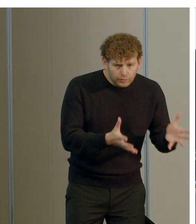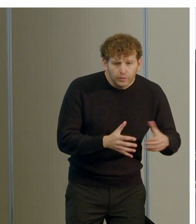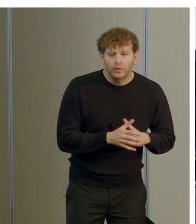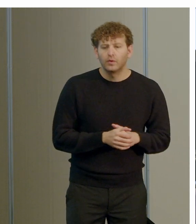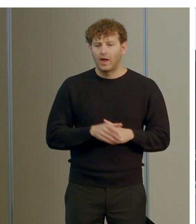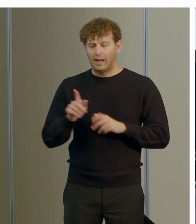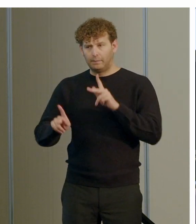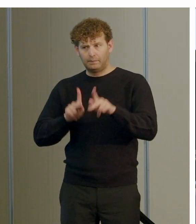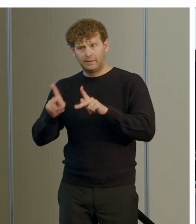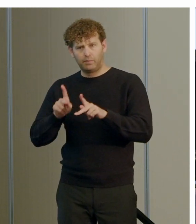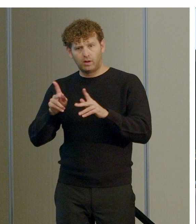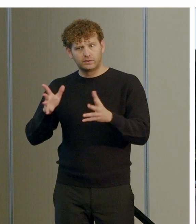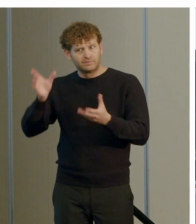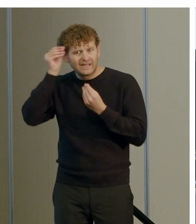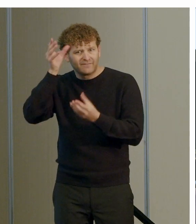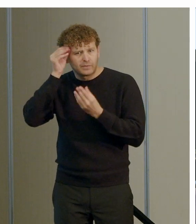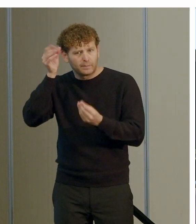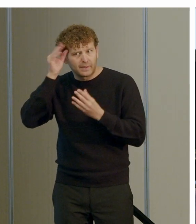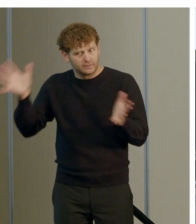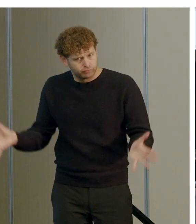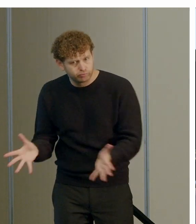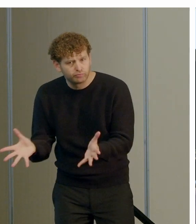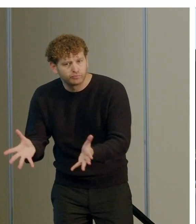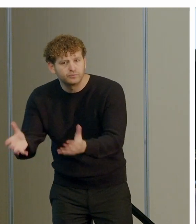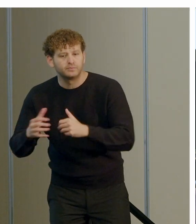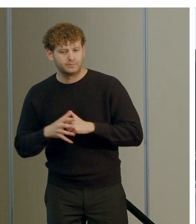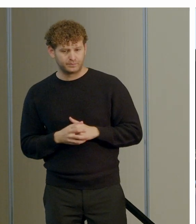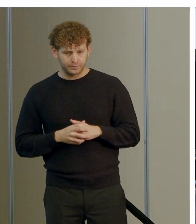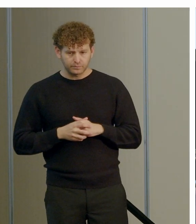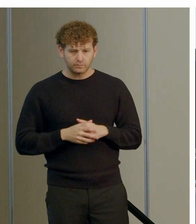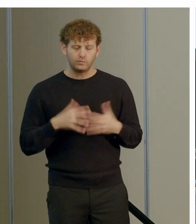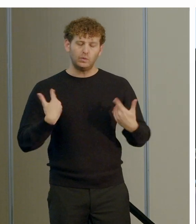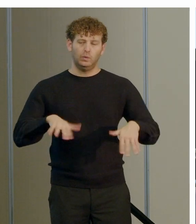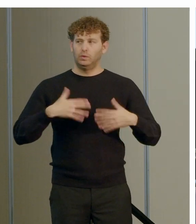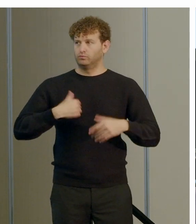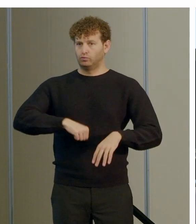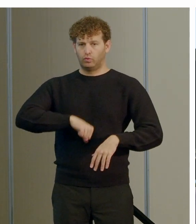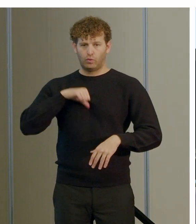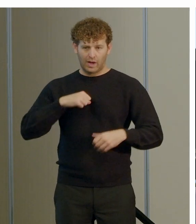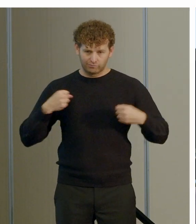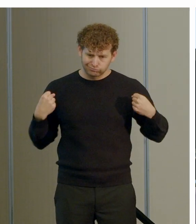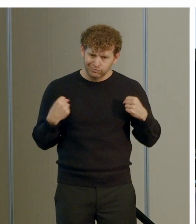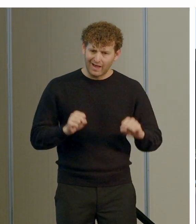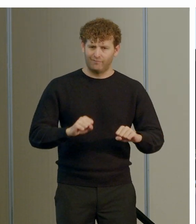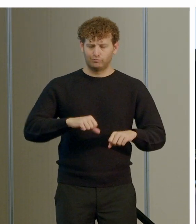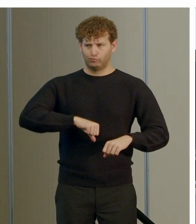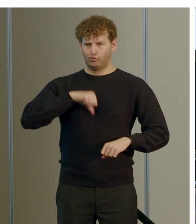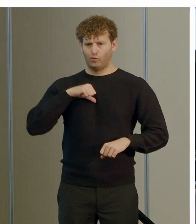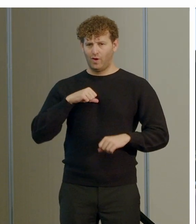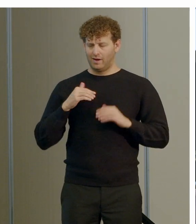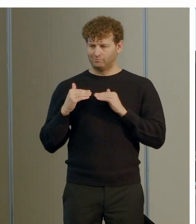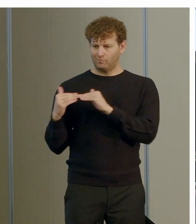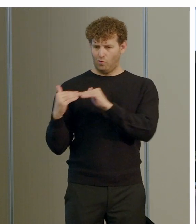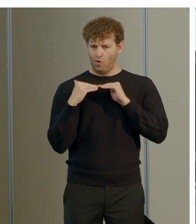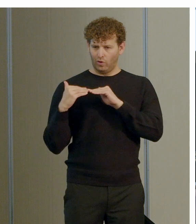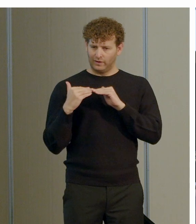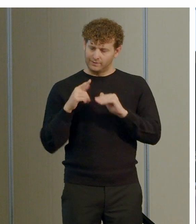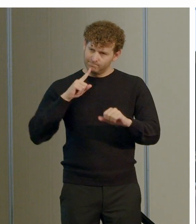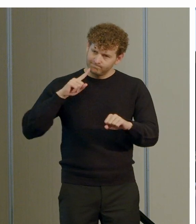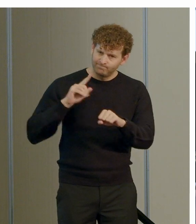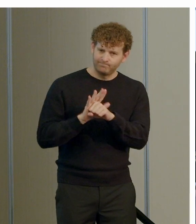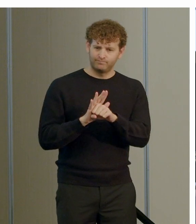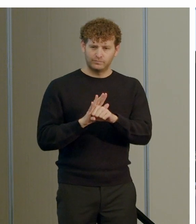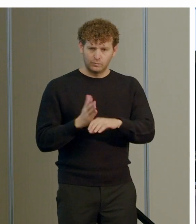proud of those efforts, and I'm proud of my colleagues who have dedicated their lives, like me, to be good stewards of the